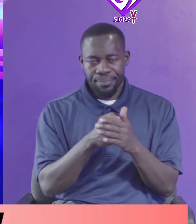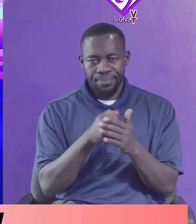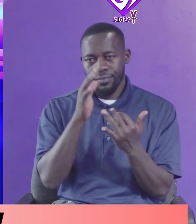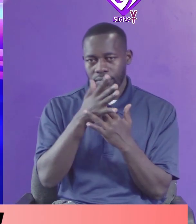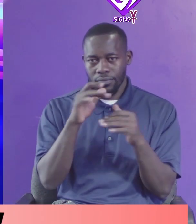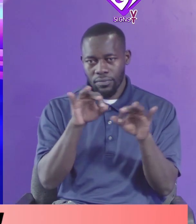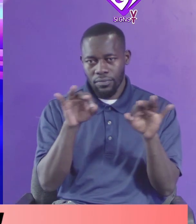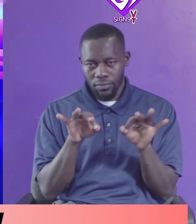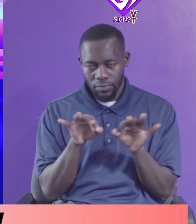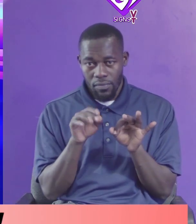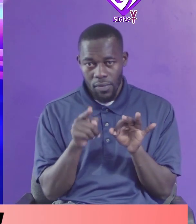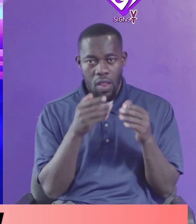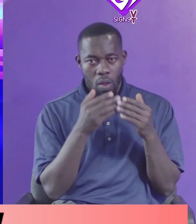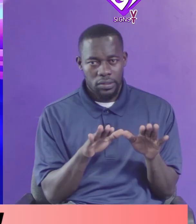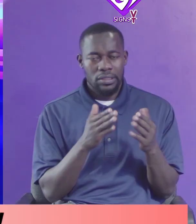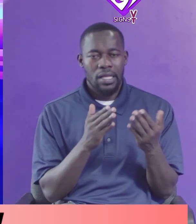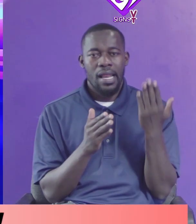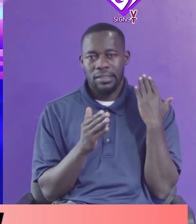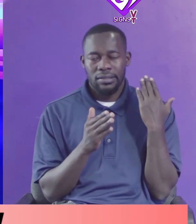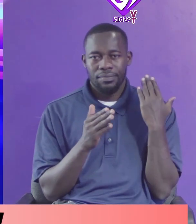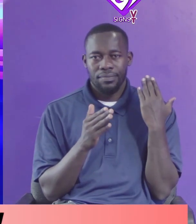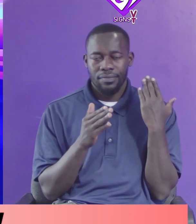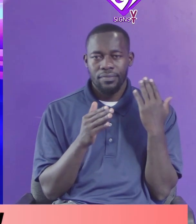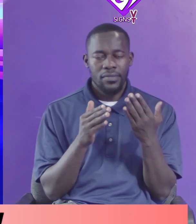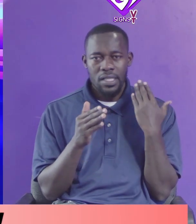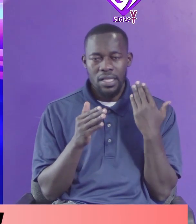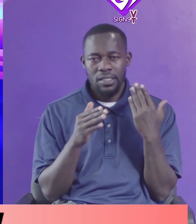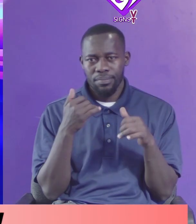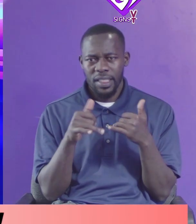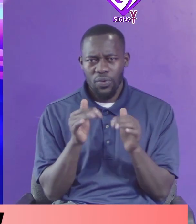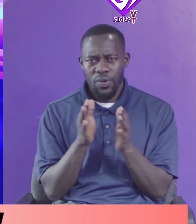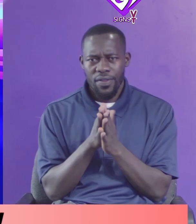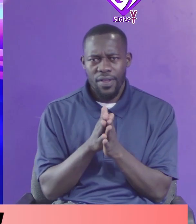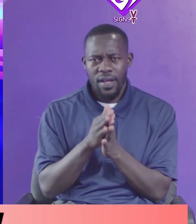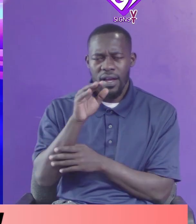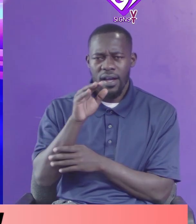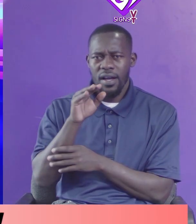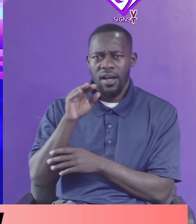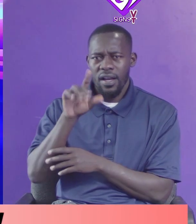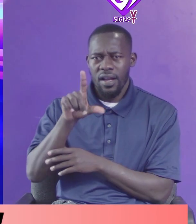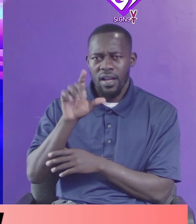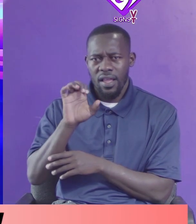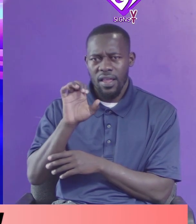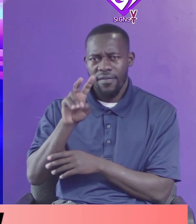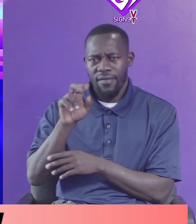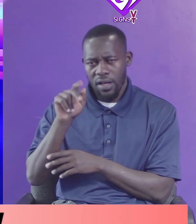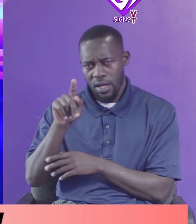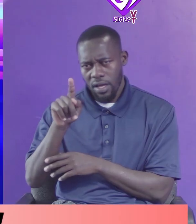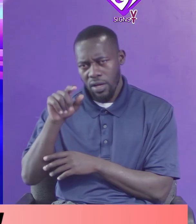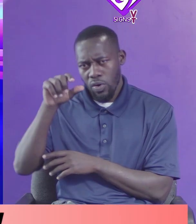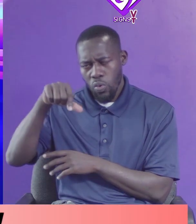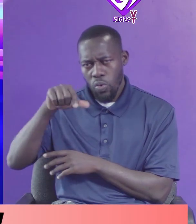actually lost from the last Champions League game against Bayer Leverkusen, I think they really try hard to press on this particular game and get a